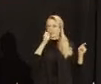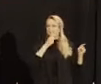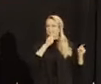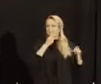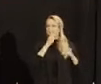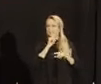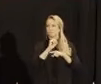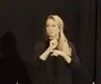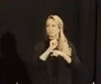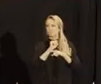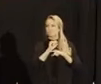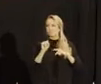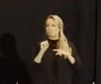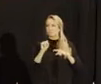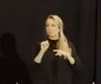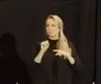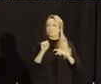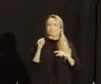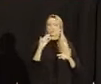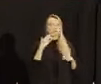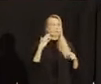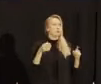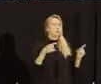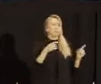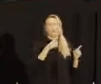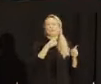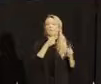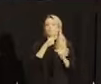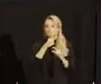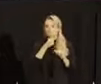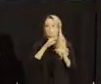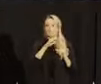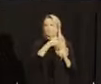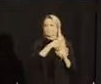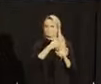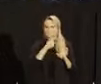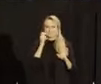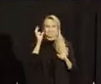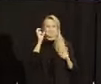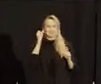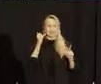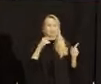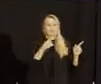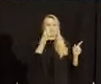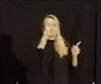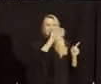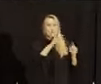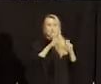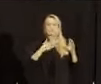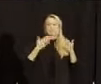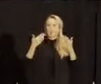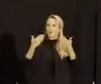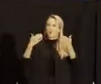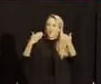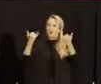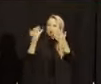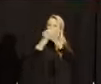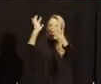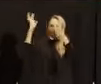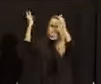Lori, you have to use the mic. So if it's all right with you panelists, I'm going to ask you all to give them a nice round of